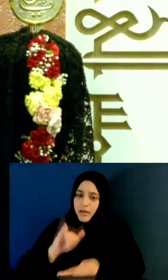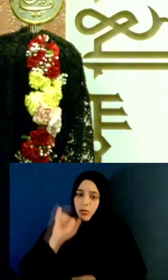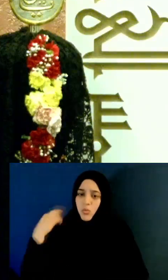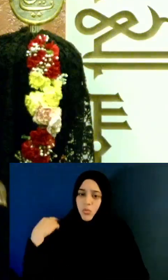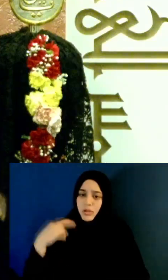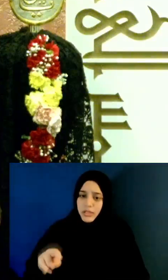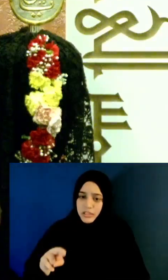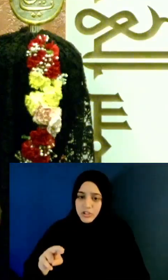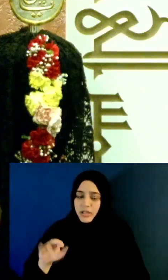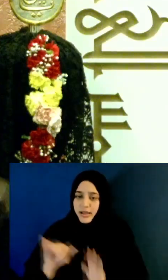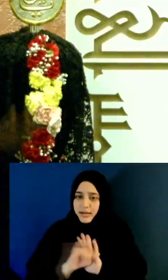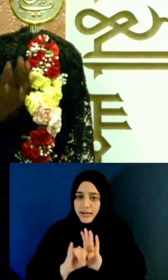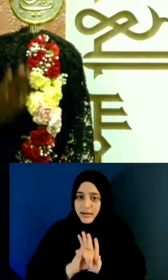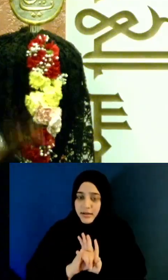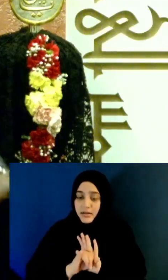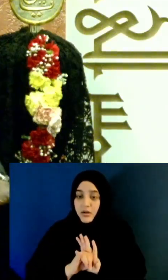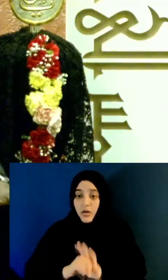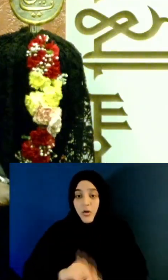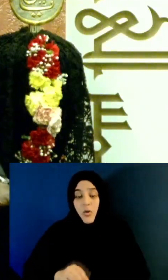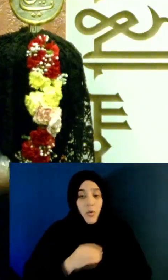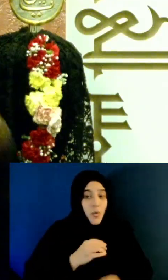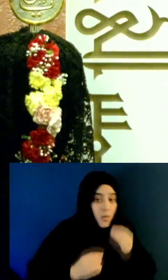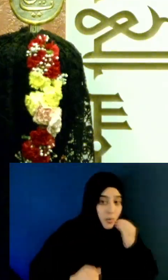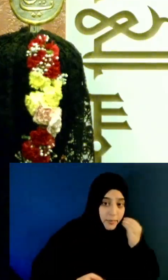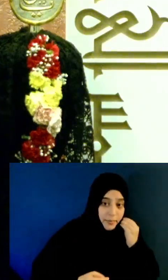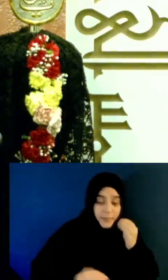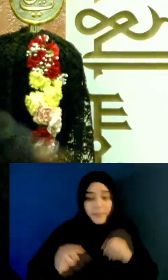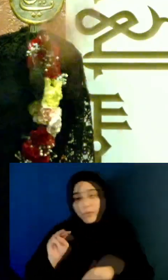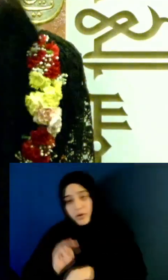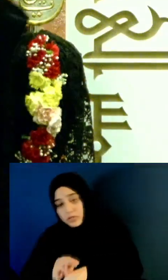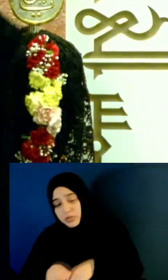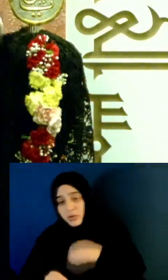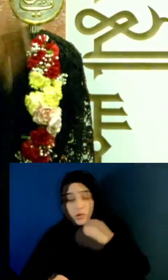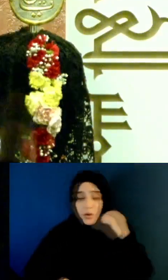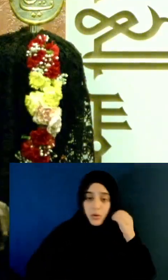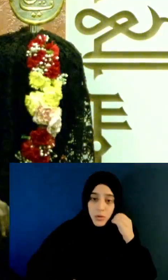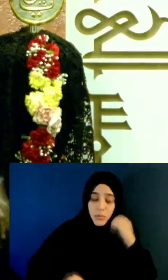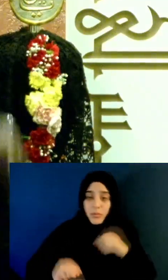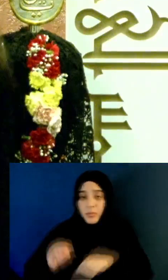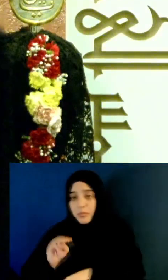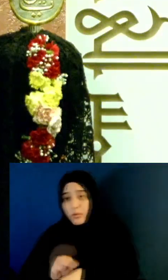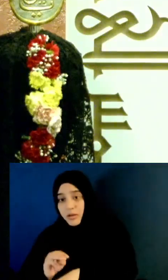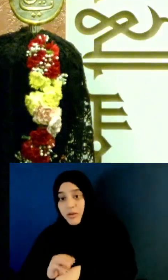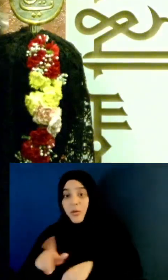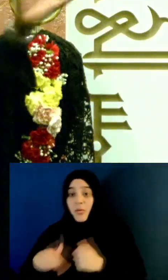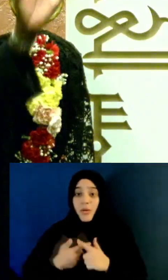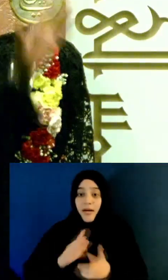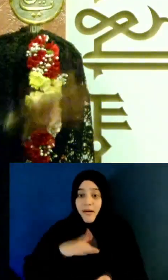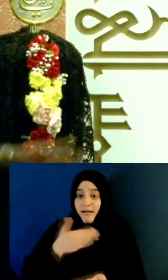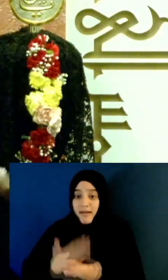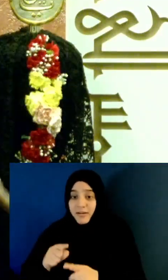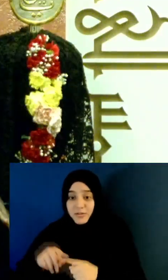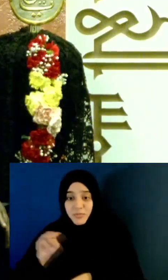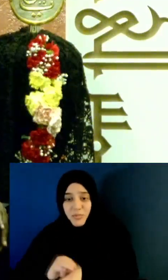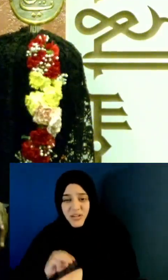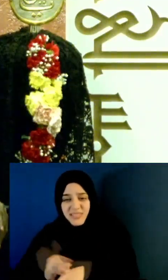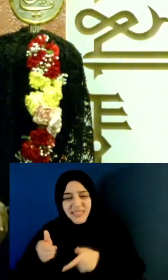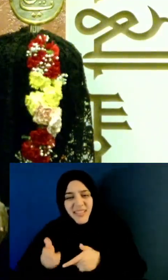mosque. And when they come mosque, let them be children. Let them be.